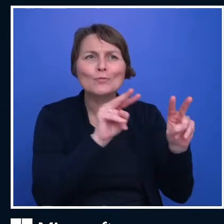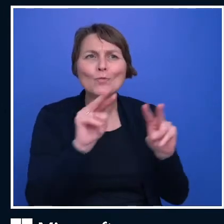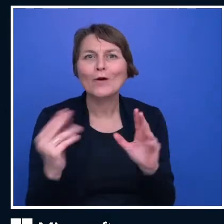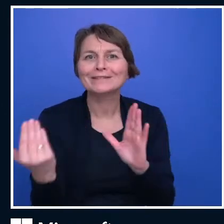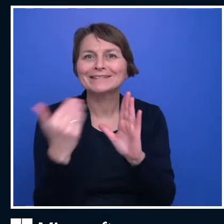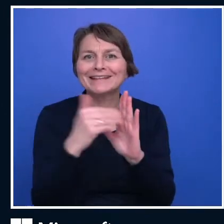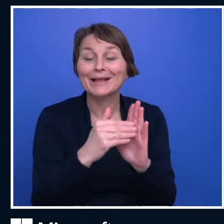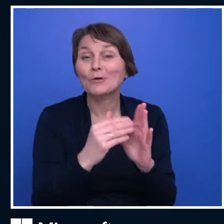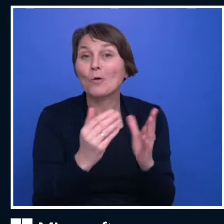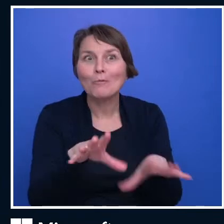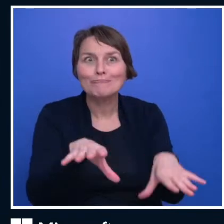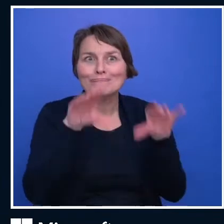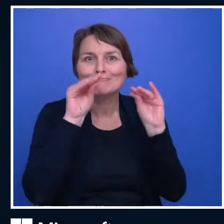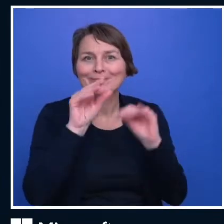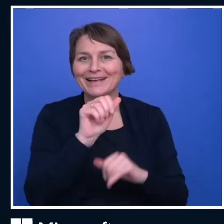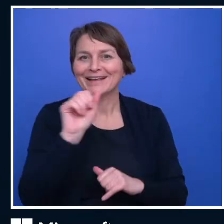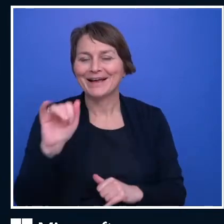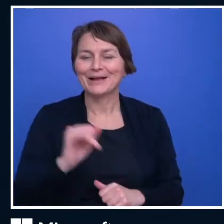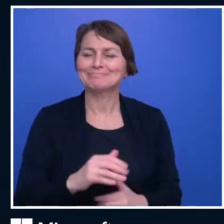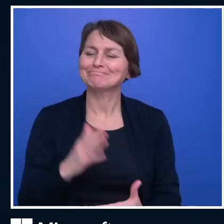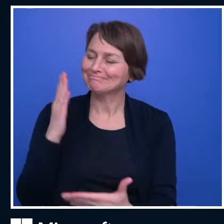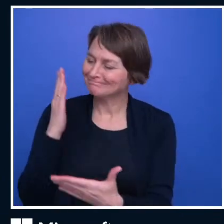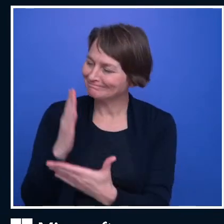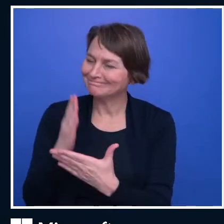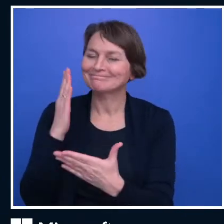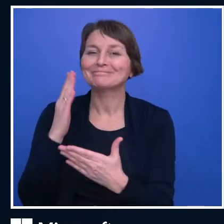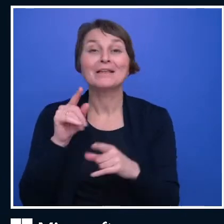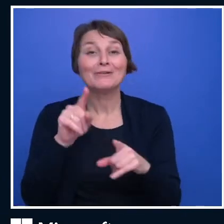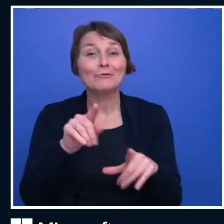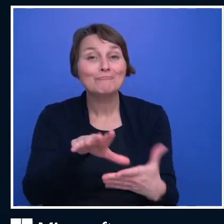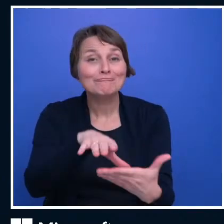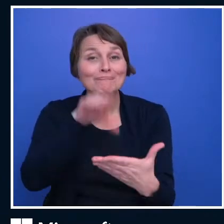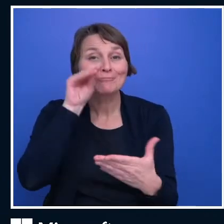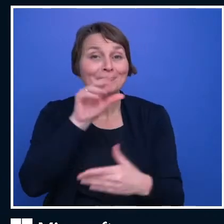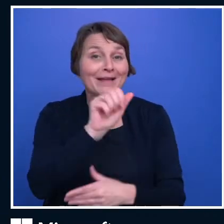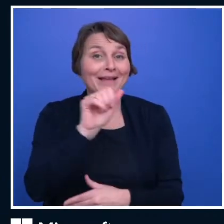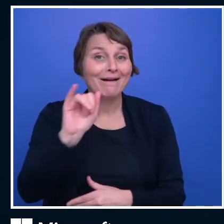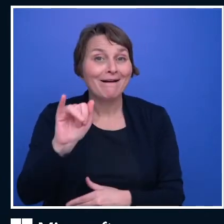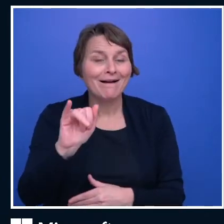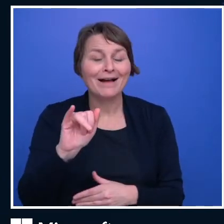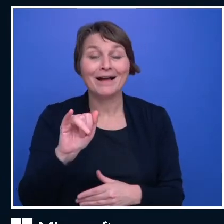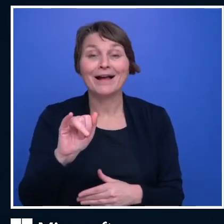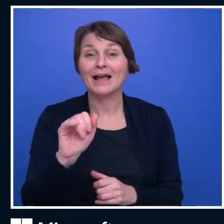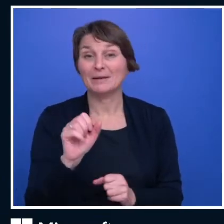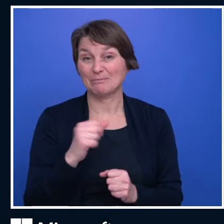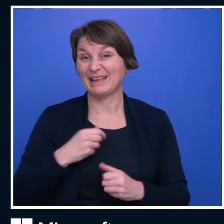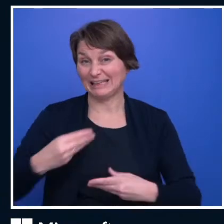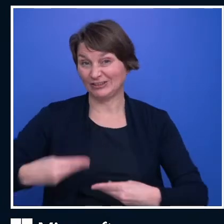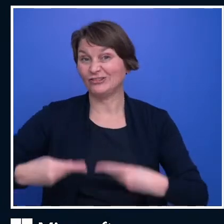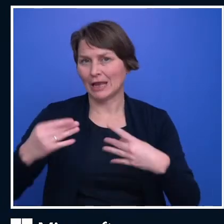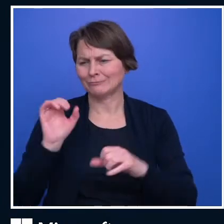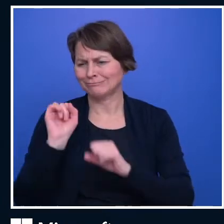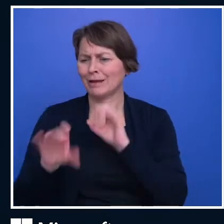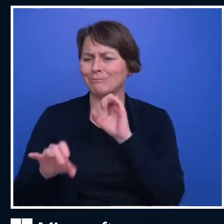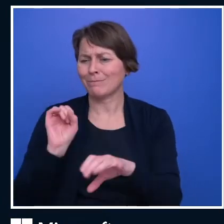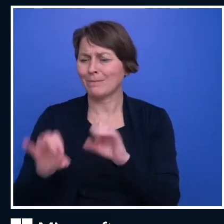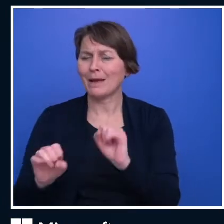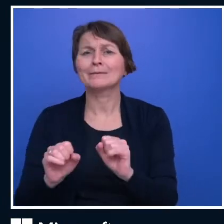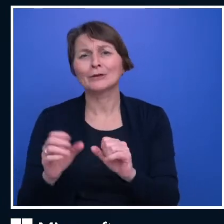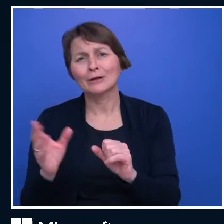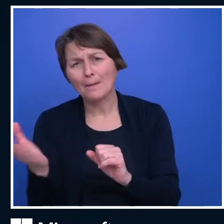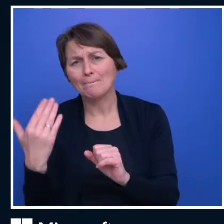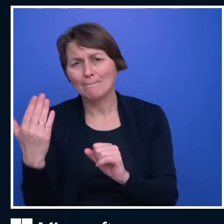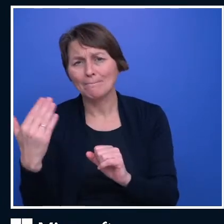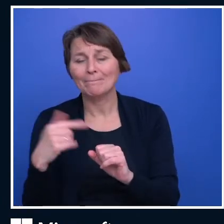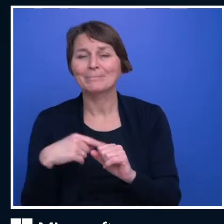Absolutely. Speaking of learning more about AI, as if I've not written it enough in the chat today, do go to that